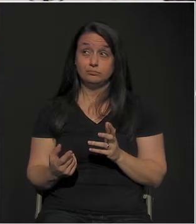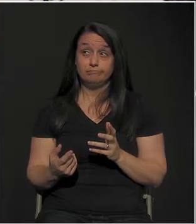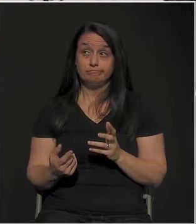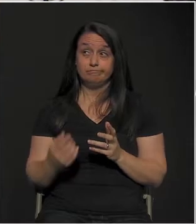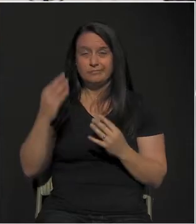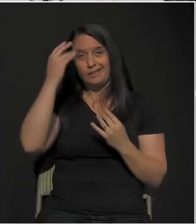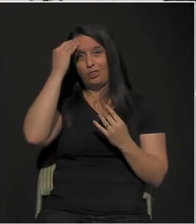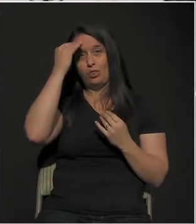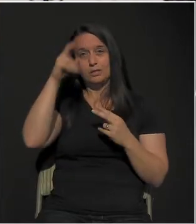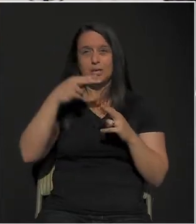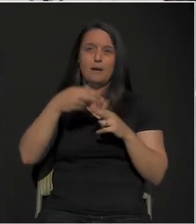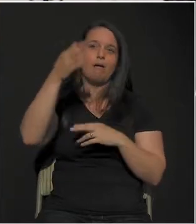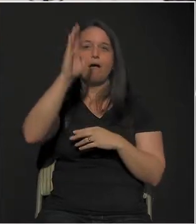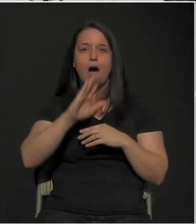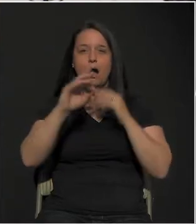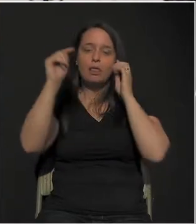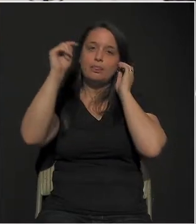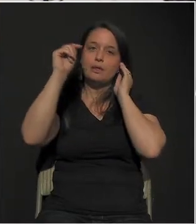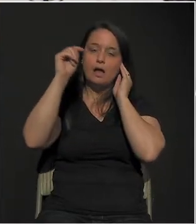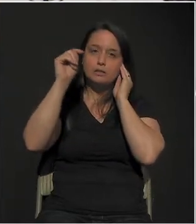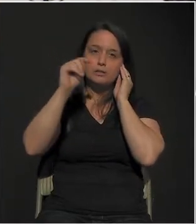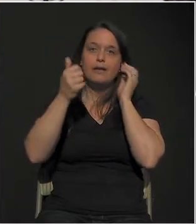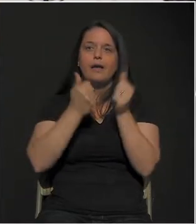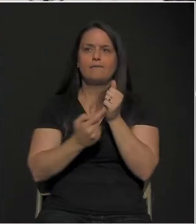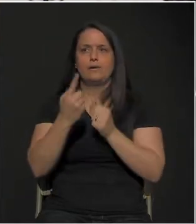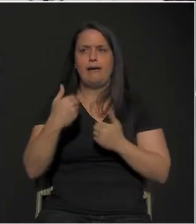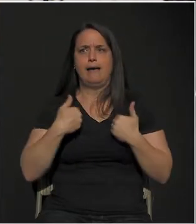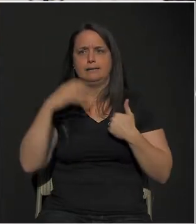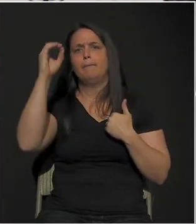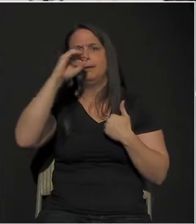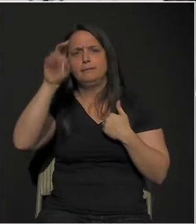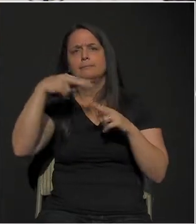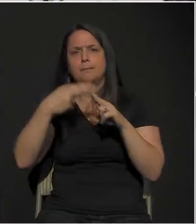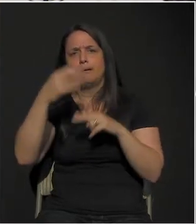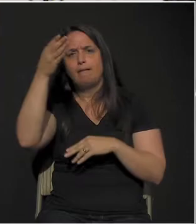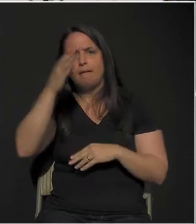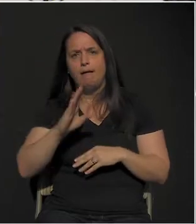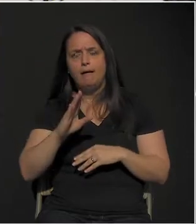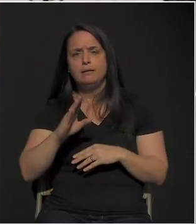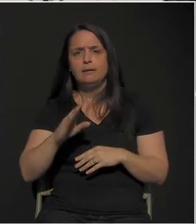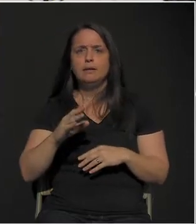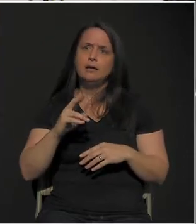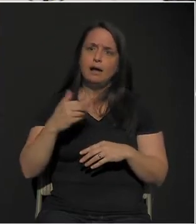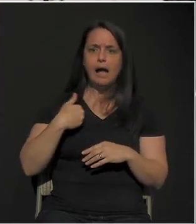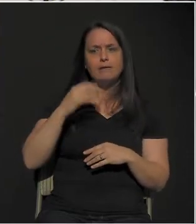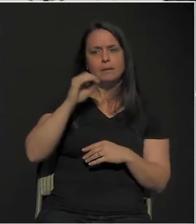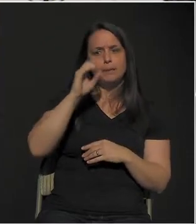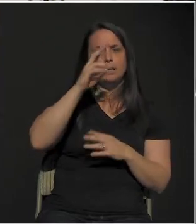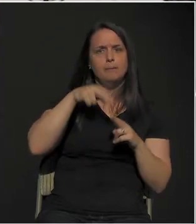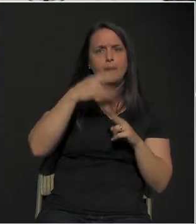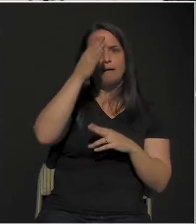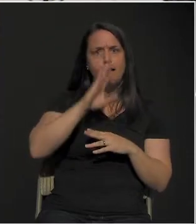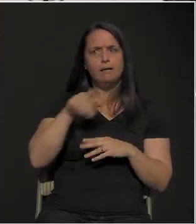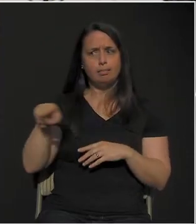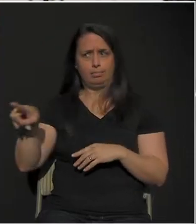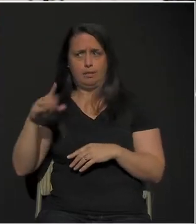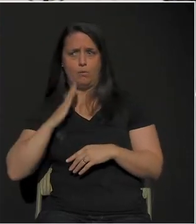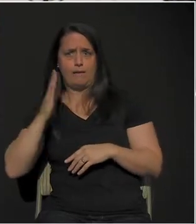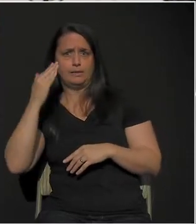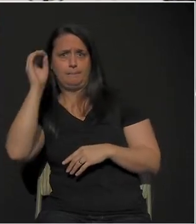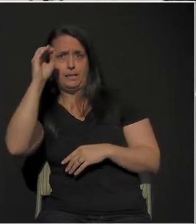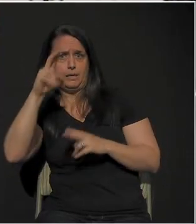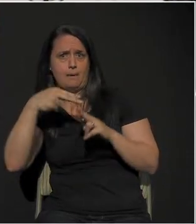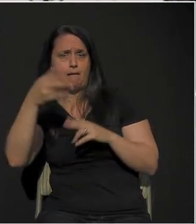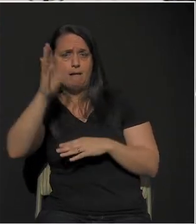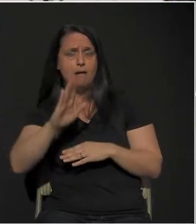thoughts about God and theology, everybody has opinions about God. I think in my mind, you know, I have an opinion on God, and they're going to have an opinion on God. And